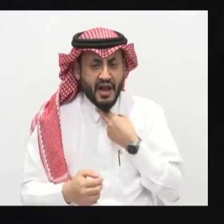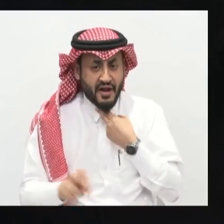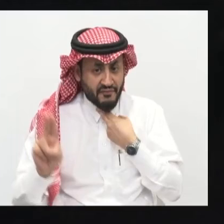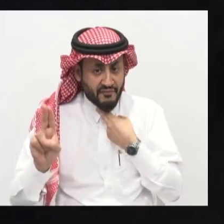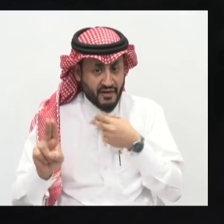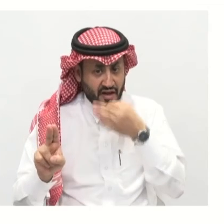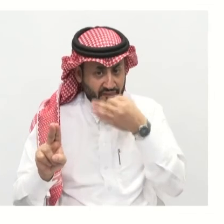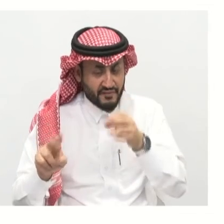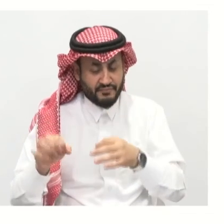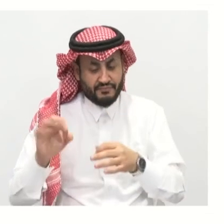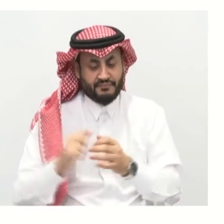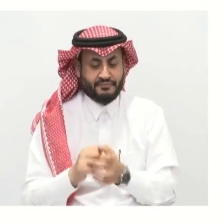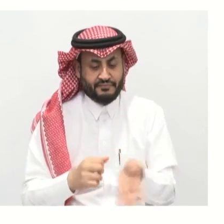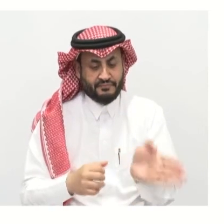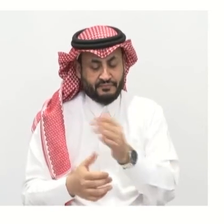them. Okay.